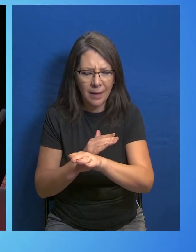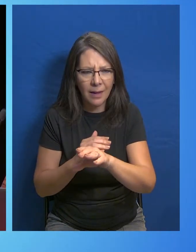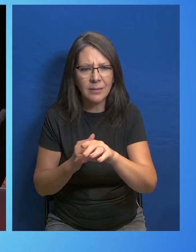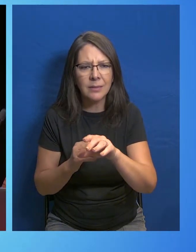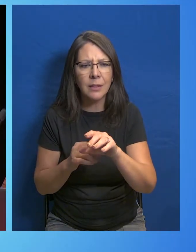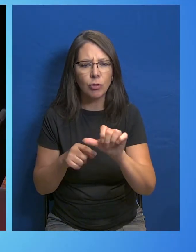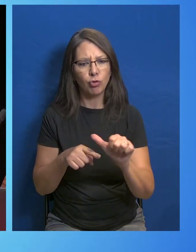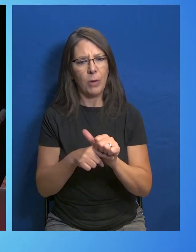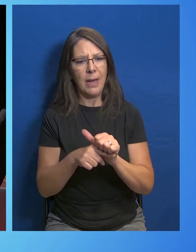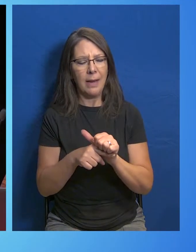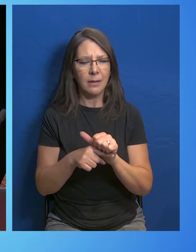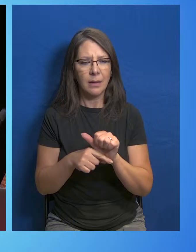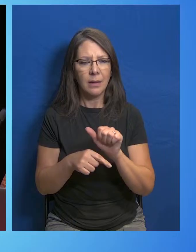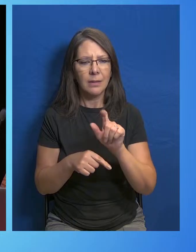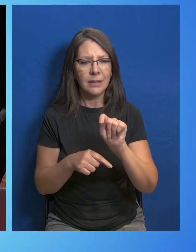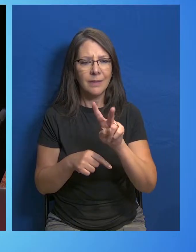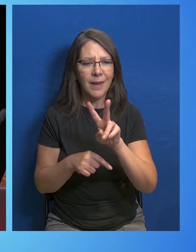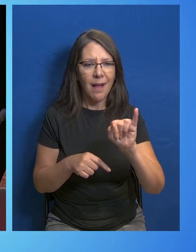professionals.